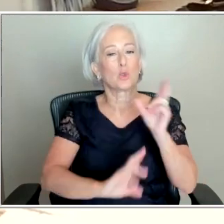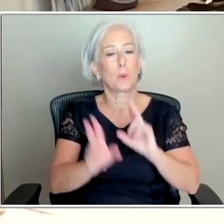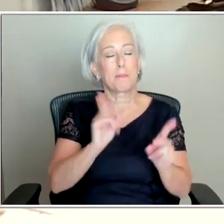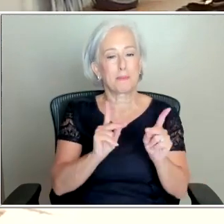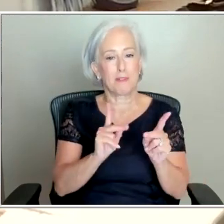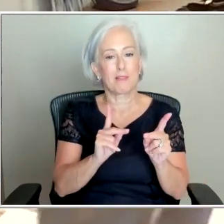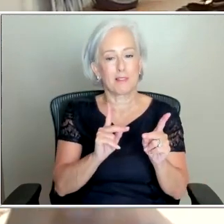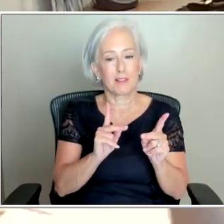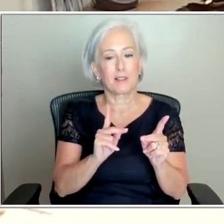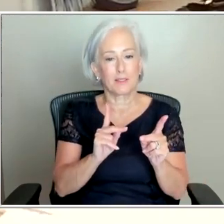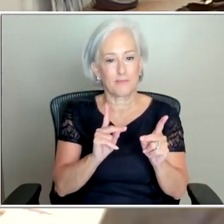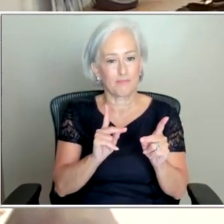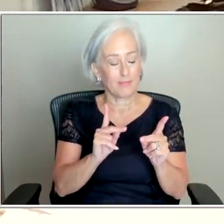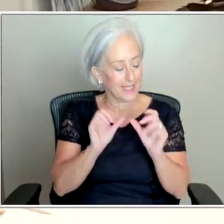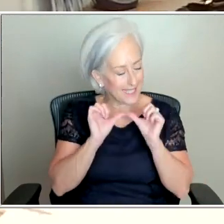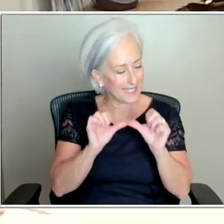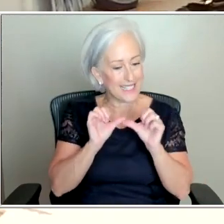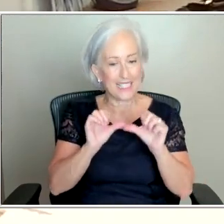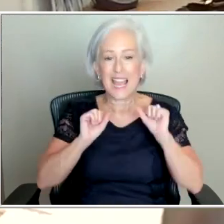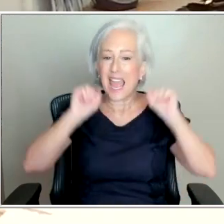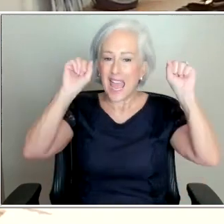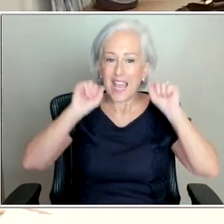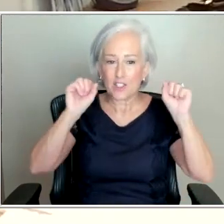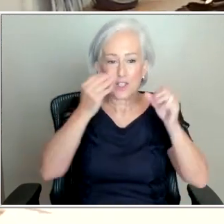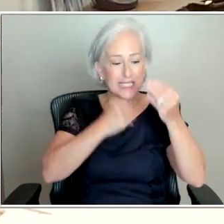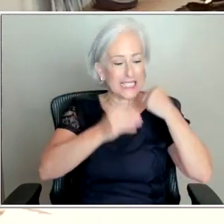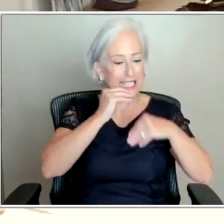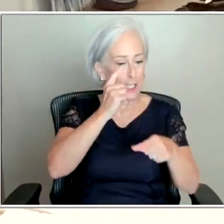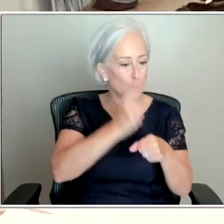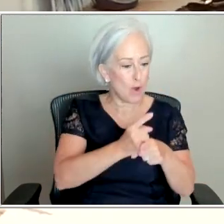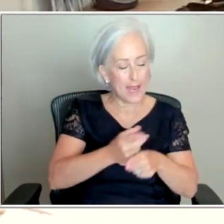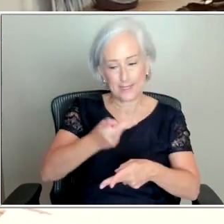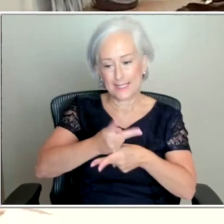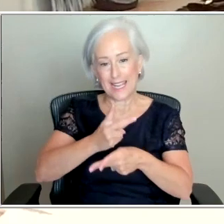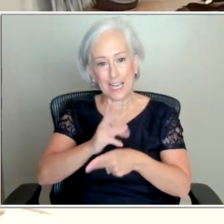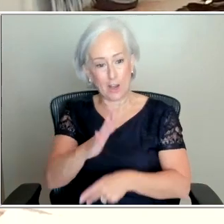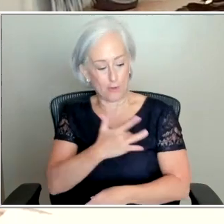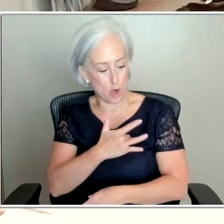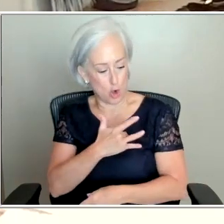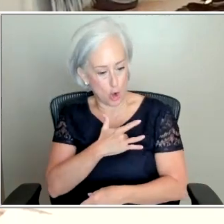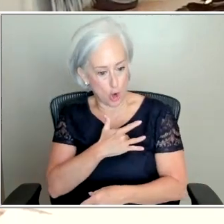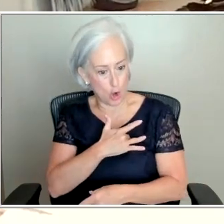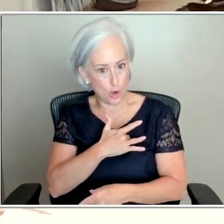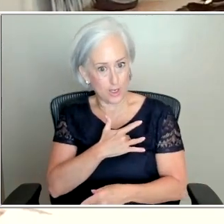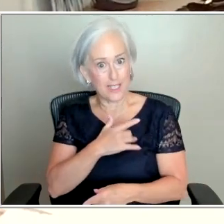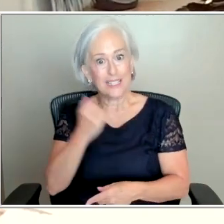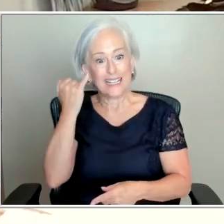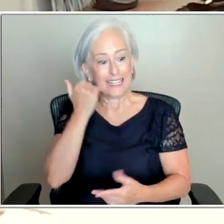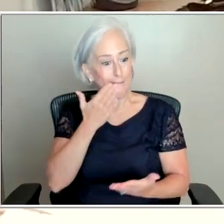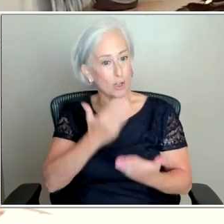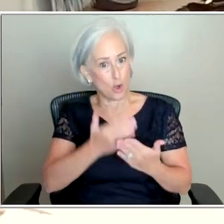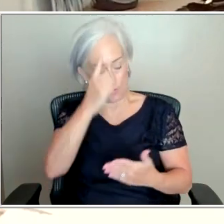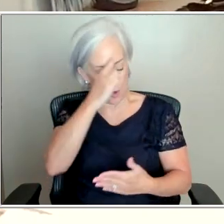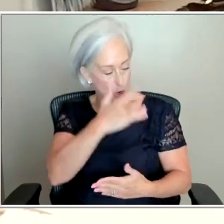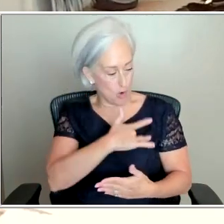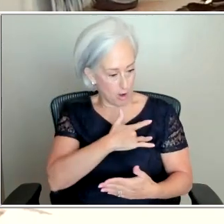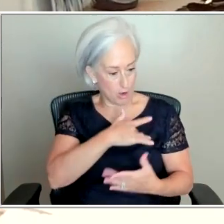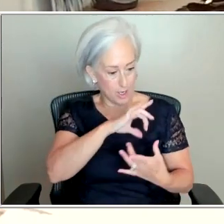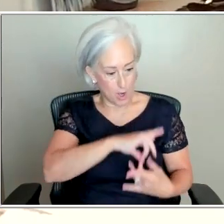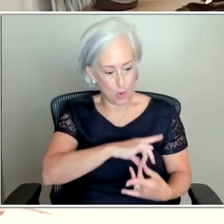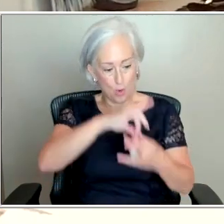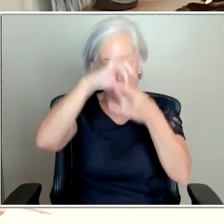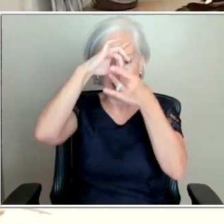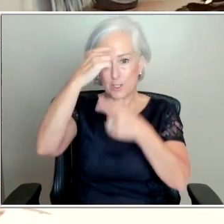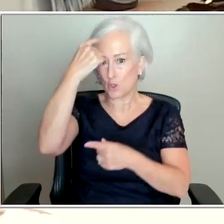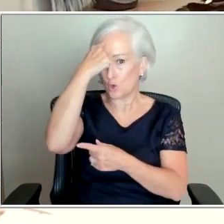is exercise, eat right, take care of your heart. What's good for your heart, we think, is good for your brain. So do those common sense